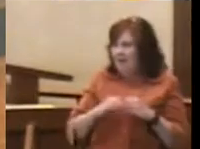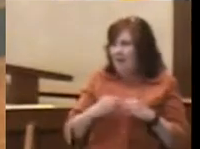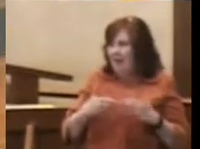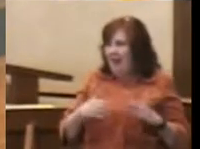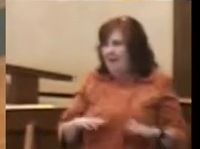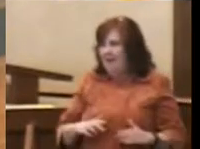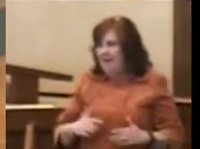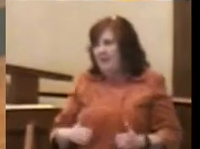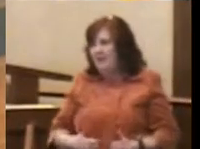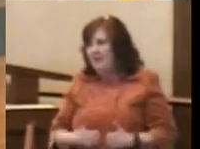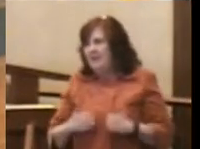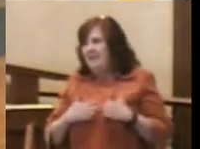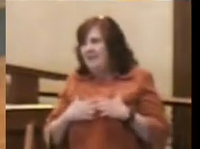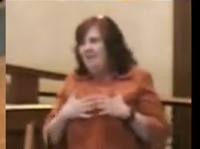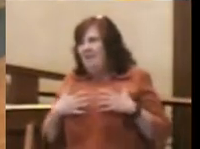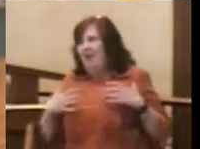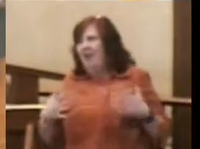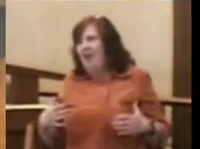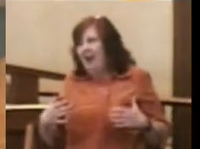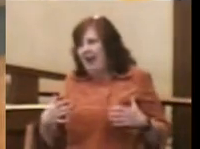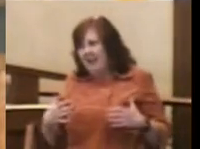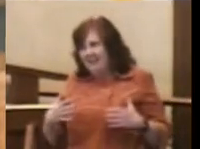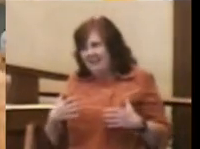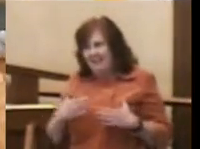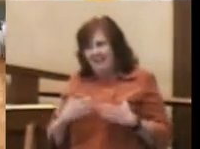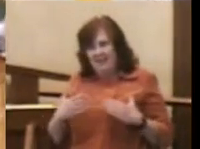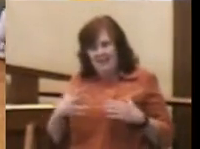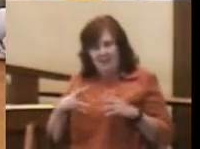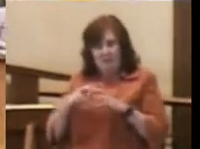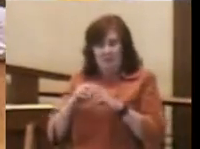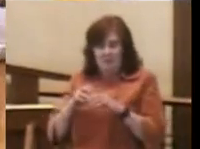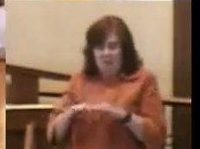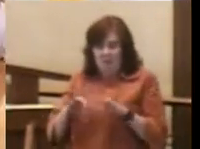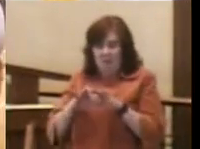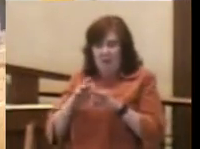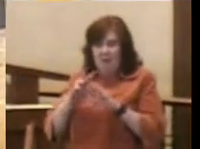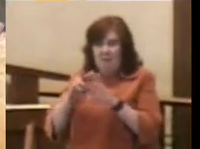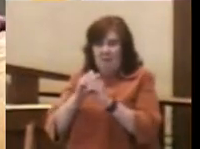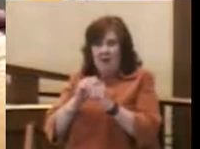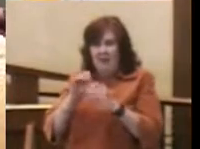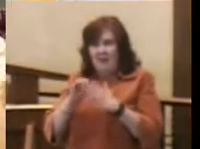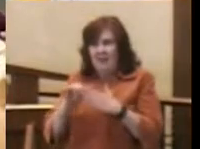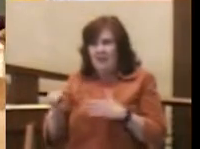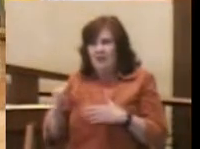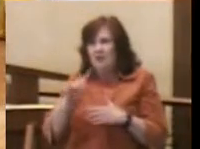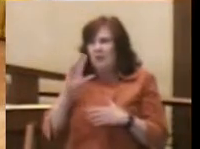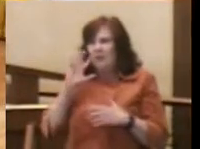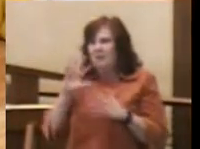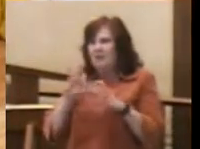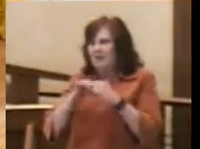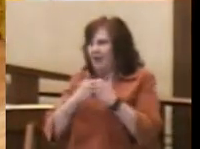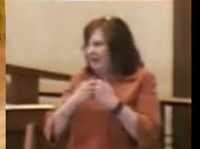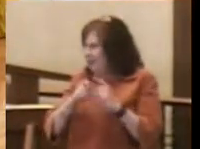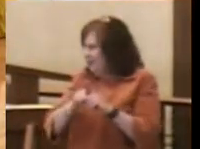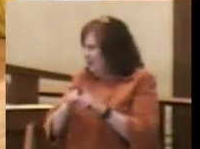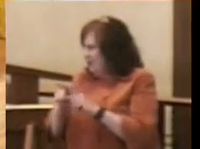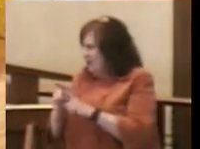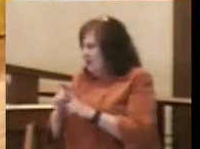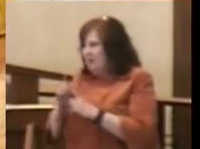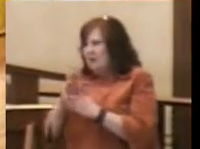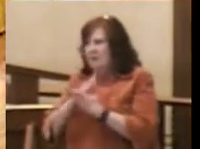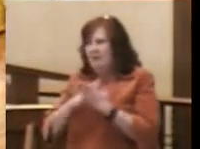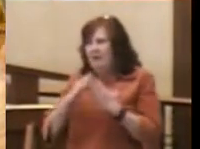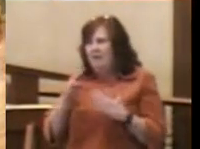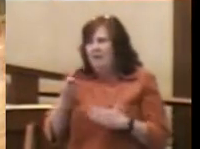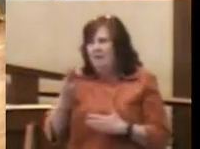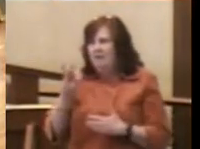of ingredients in our church. You're an important part of those ingredients. I think you're going to be challenged, too, to be a part of our